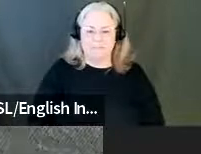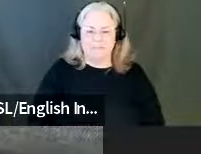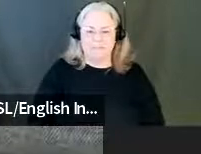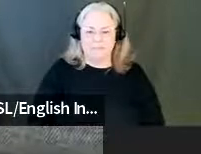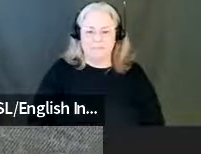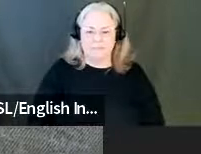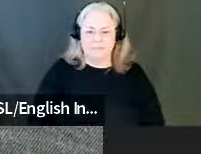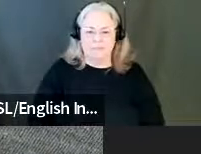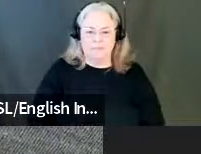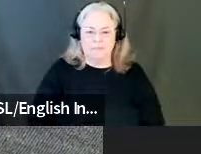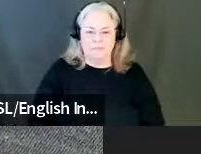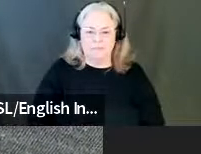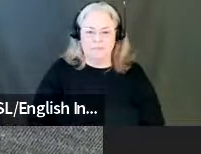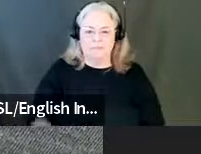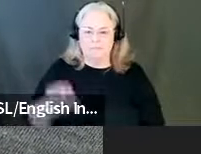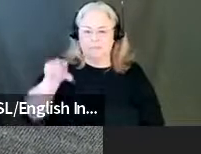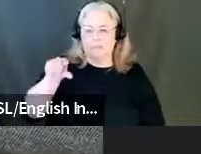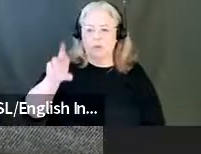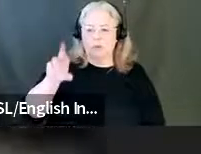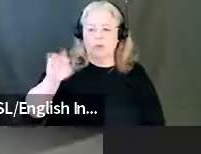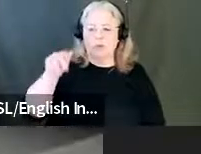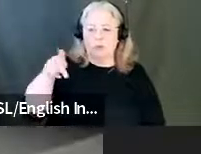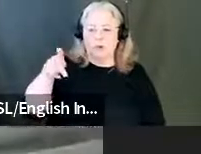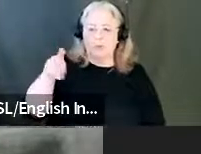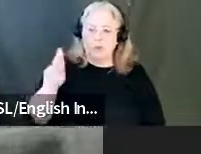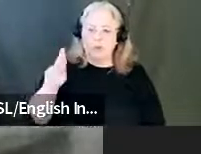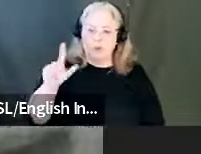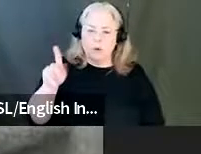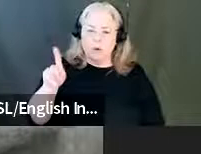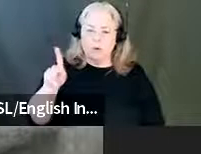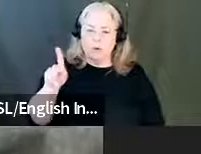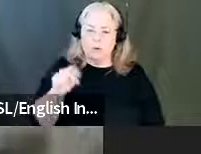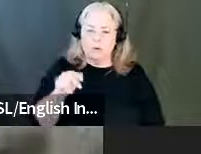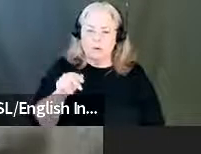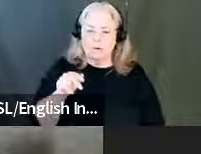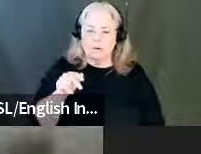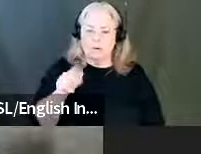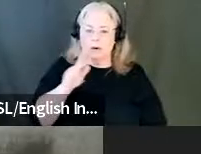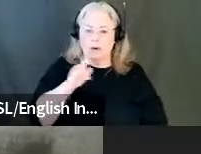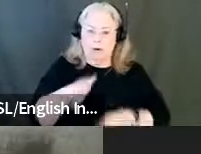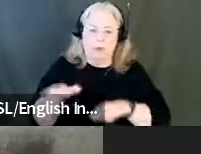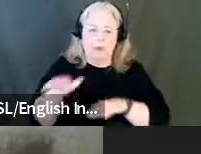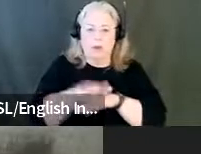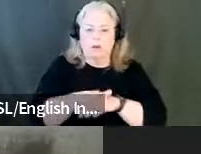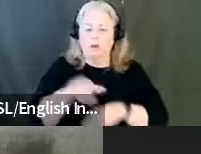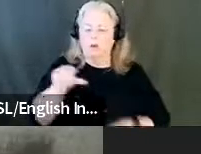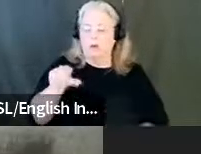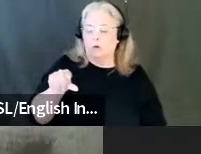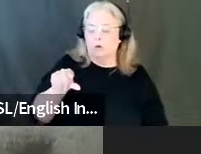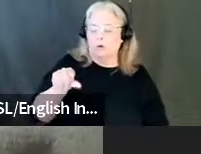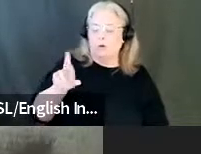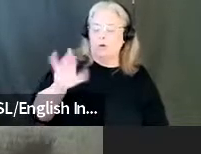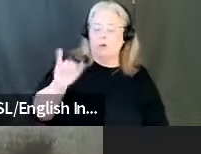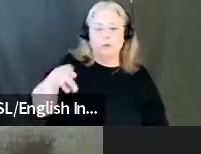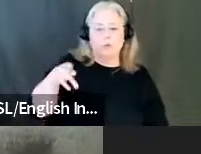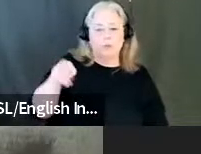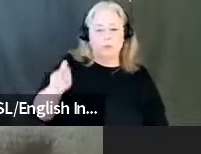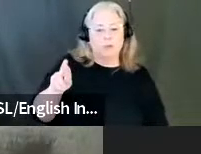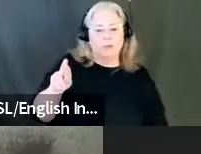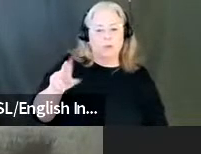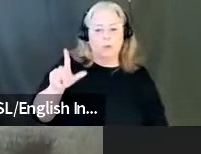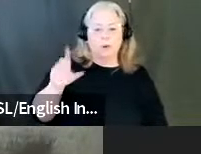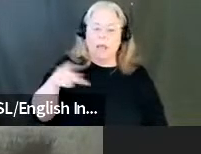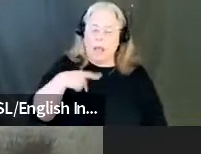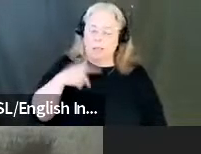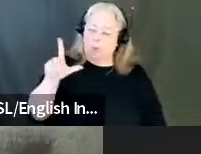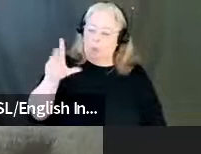Next, we are going to take the gripper loop and we're going to lay it right on top. So the gripper loop has loop